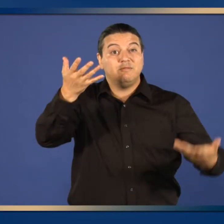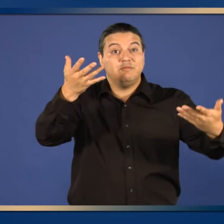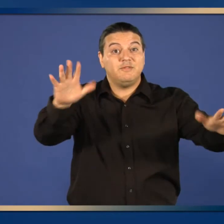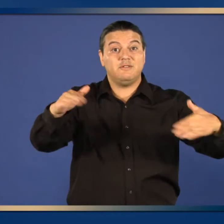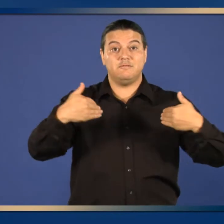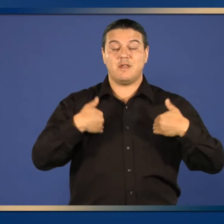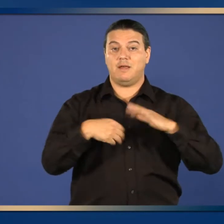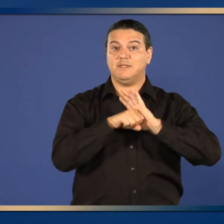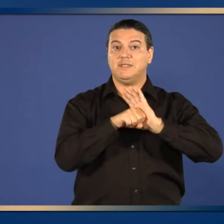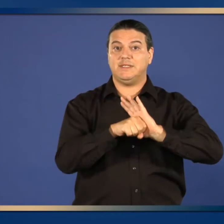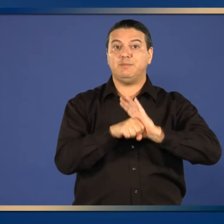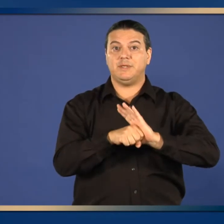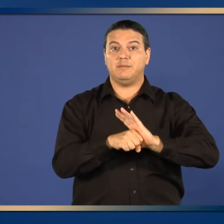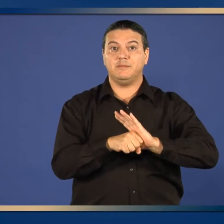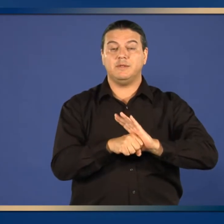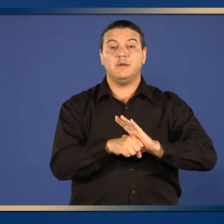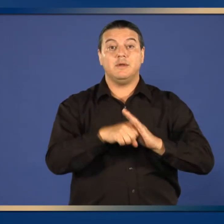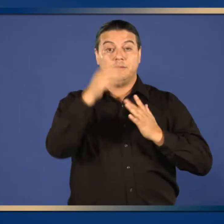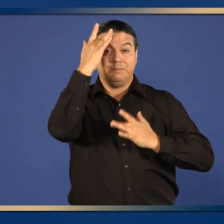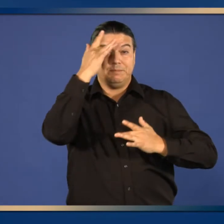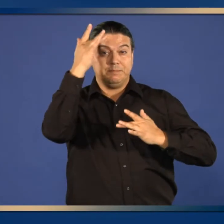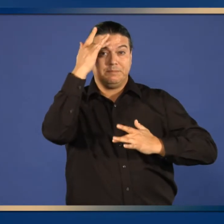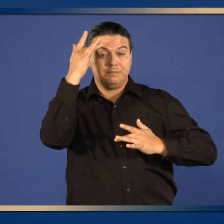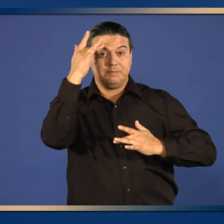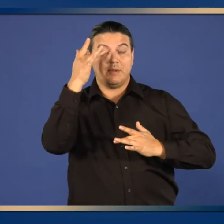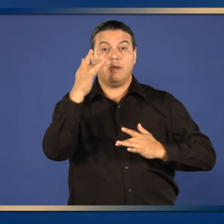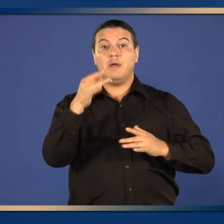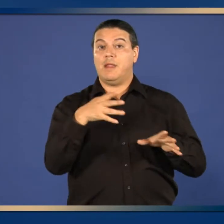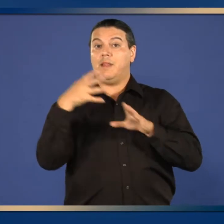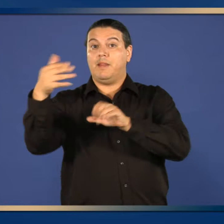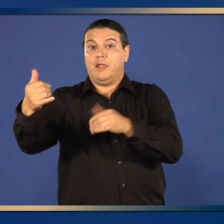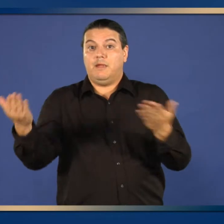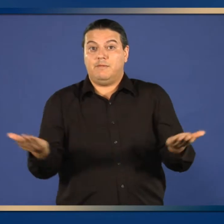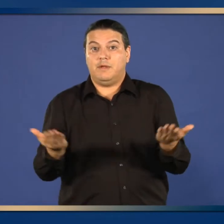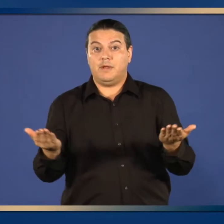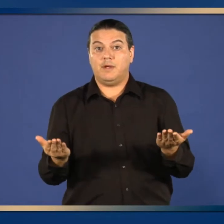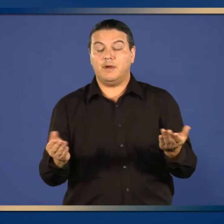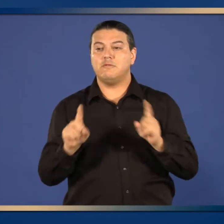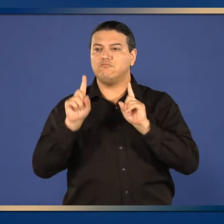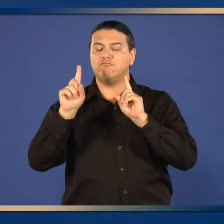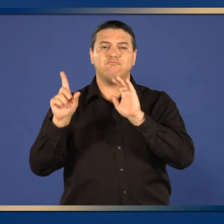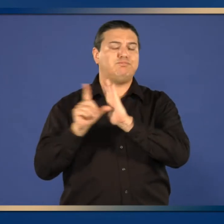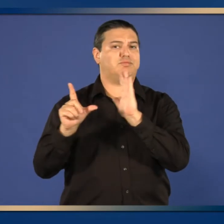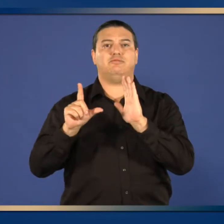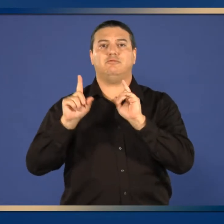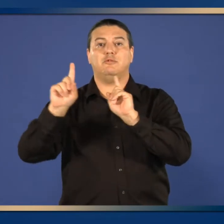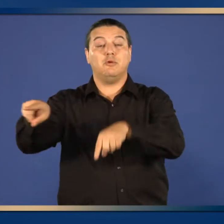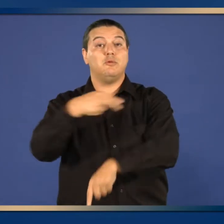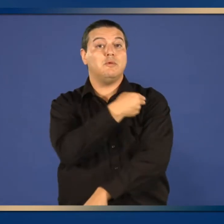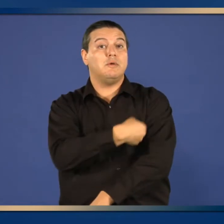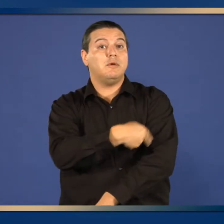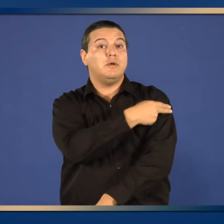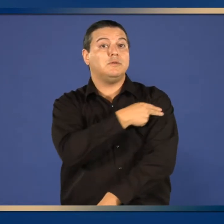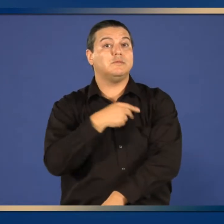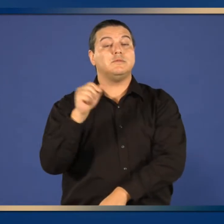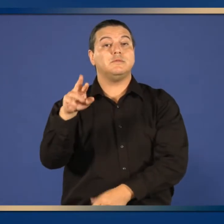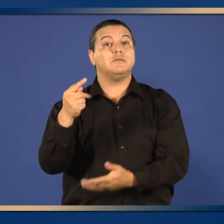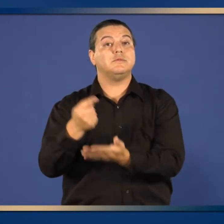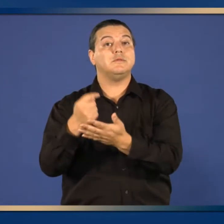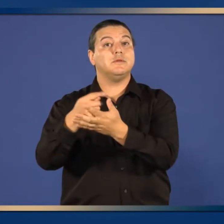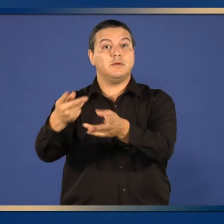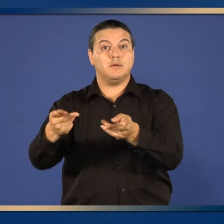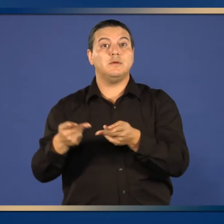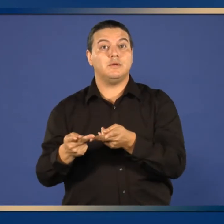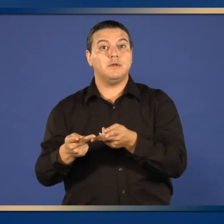If you already have symptoms of plague, you should leave here and immediately go to a hospital or